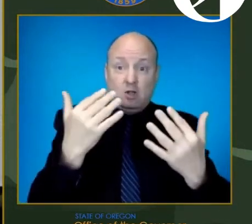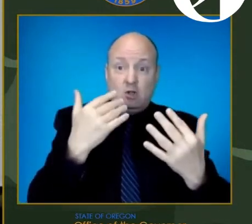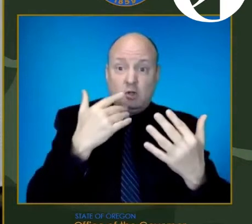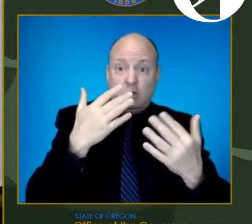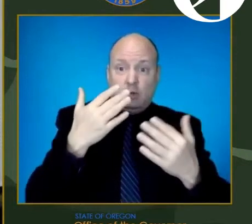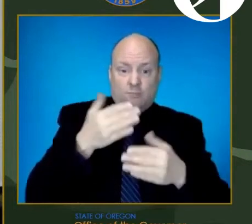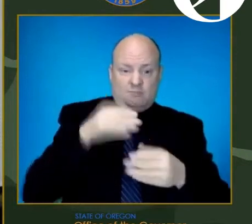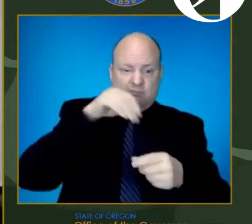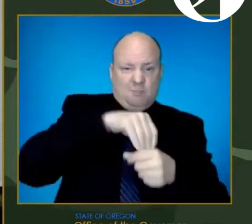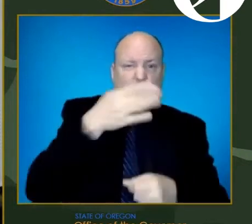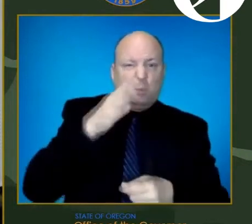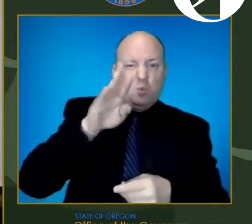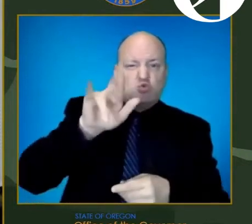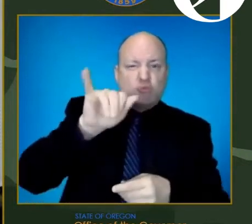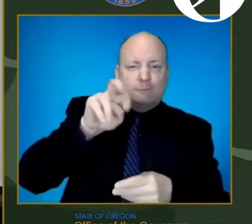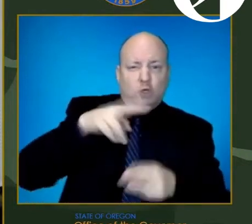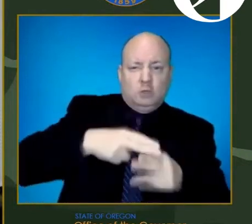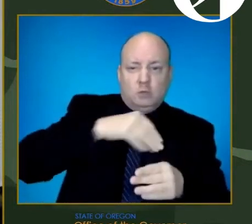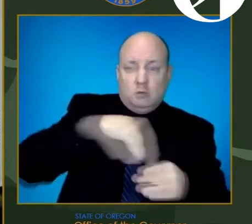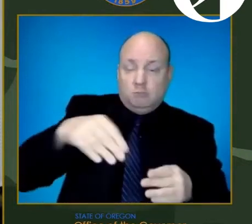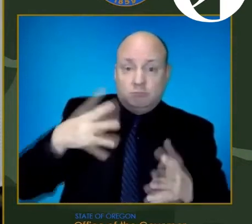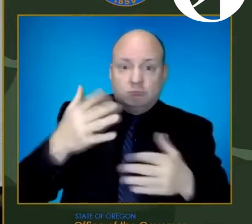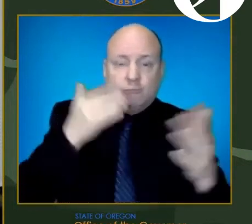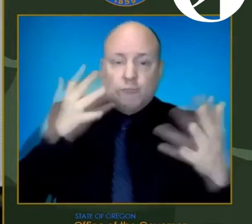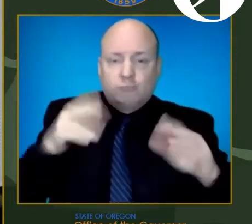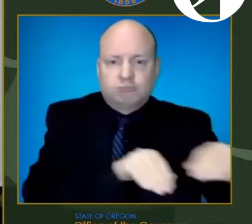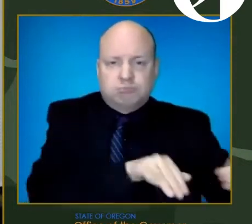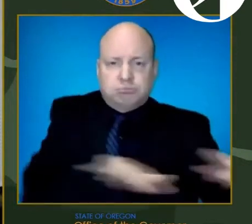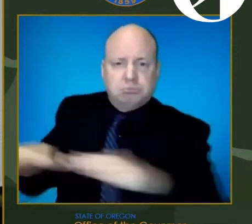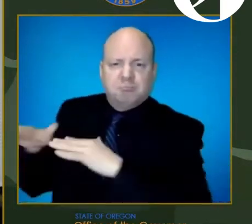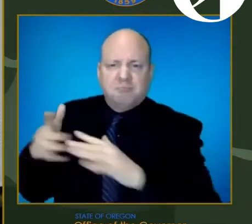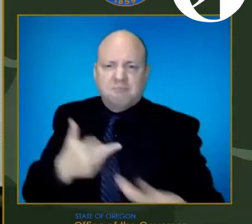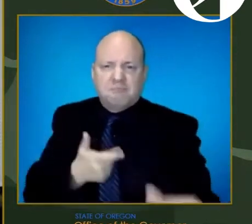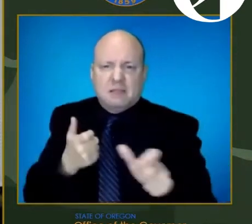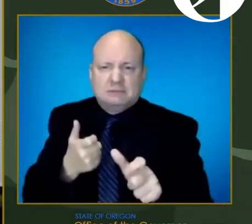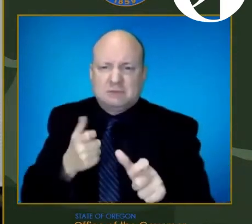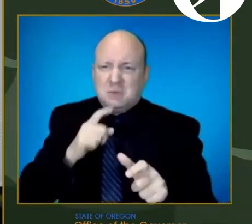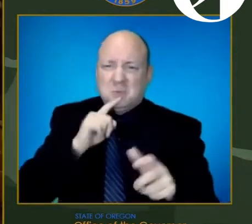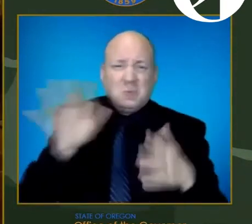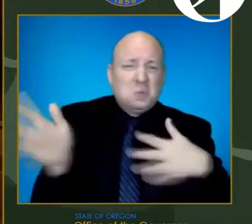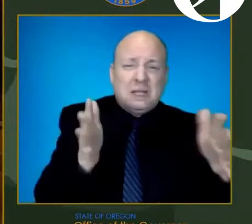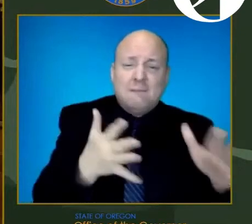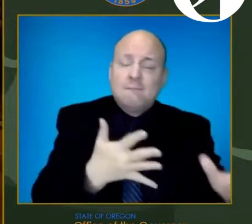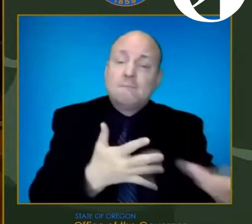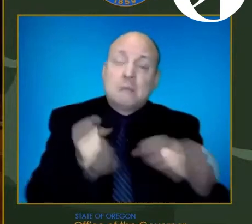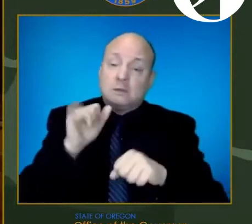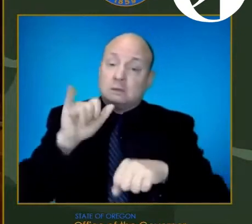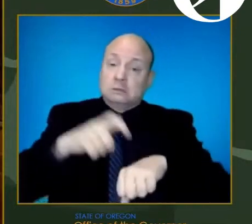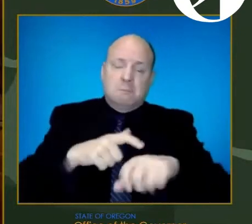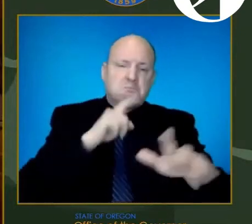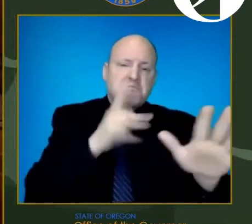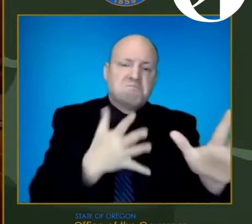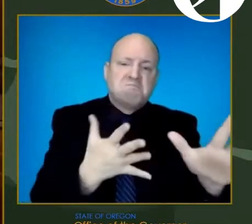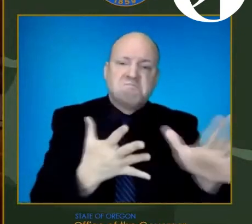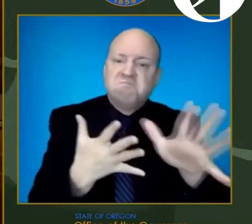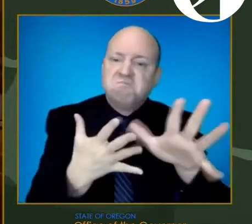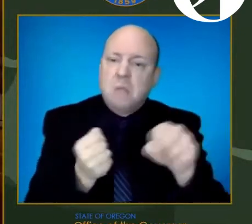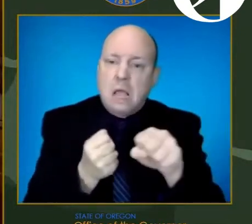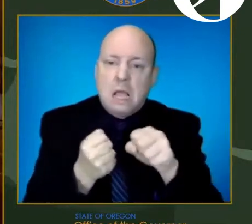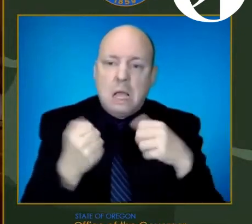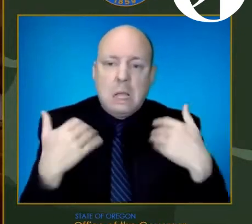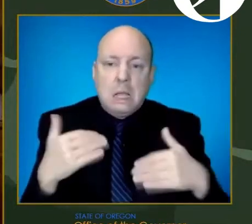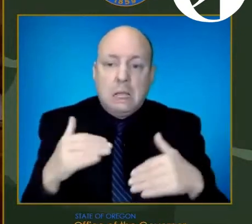knew how far it had gone, and it was moving so quickly with that wind. That night, I was